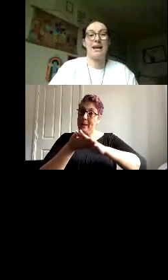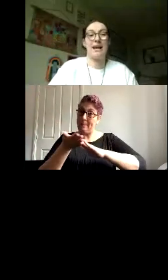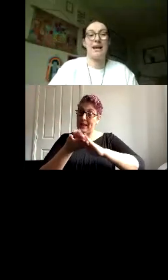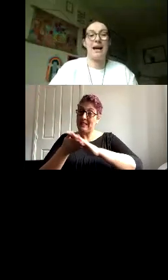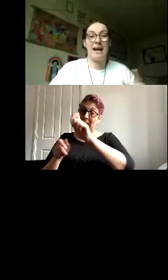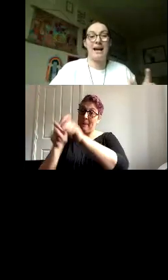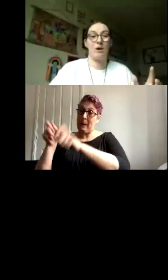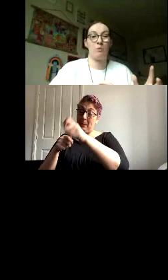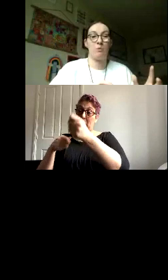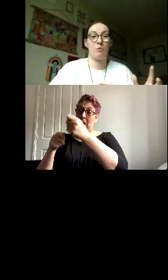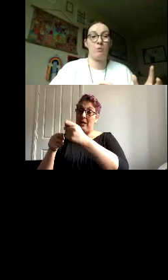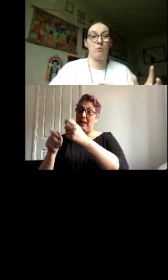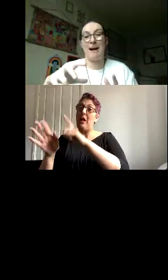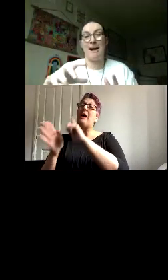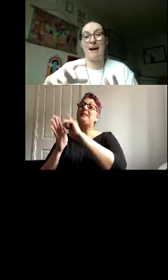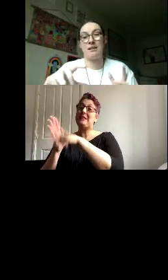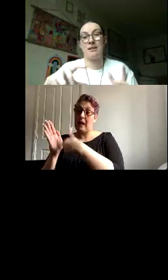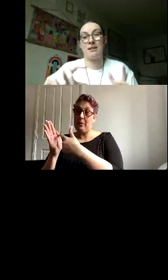how we can